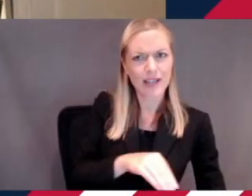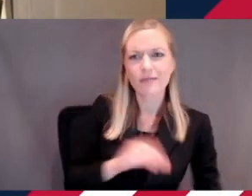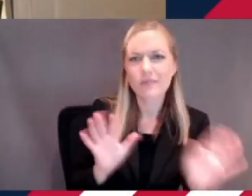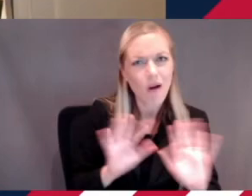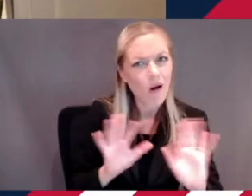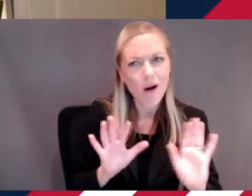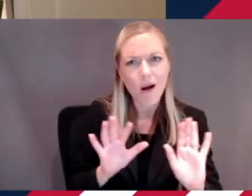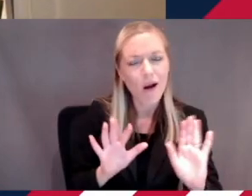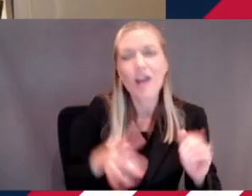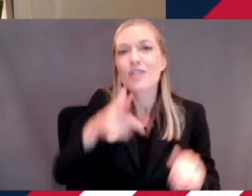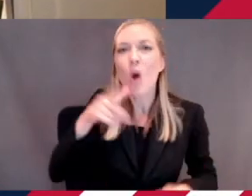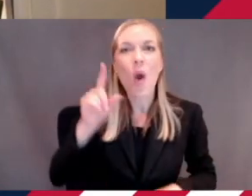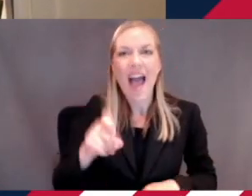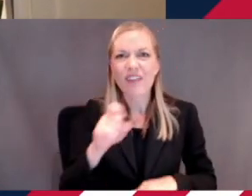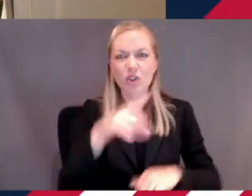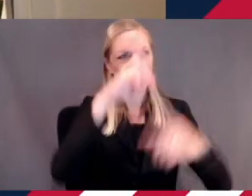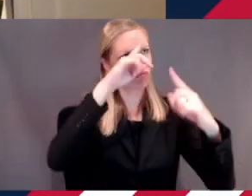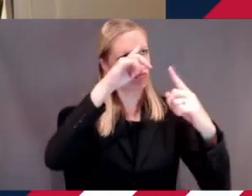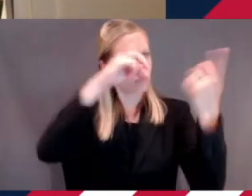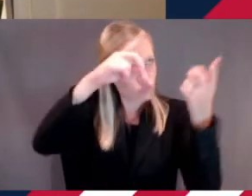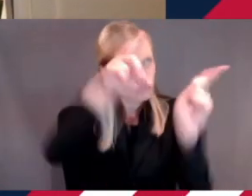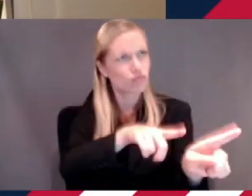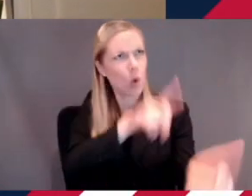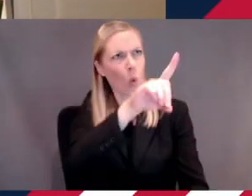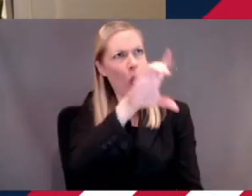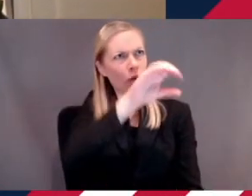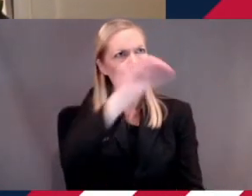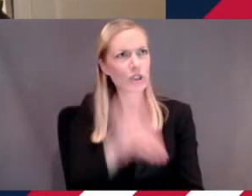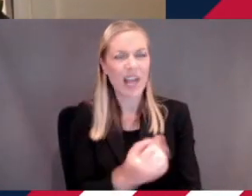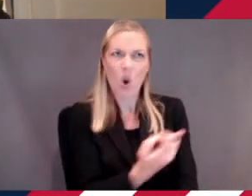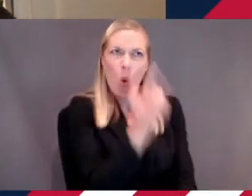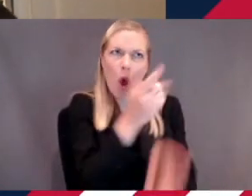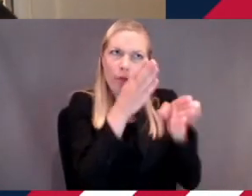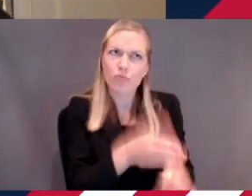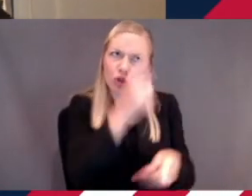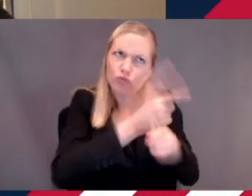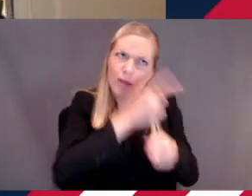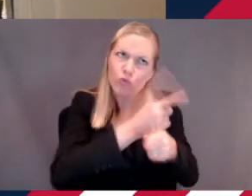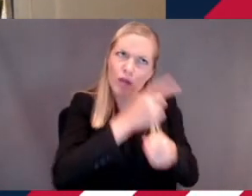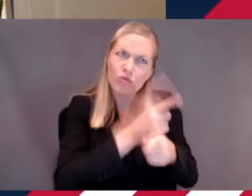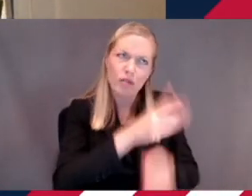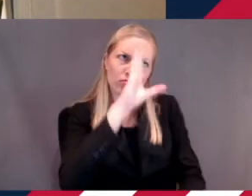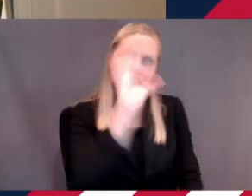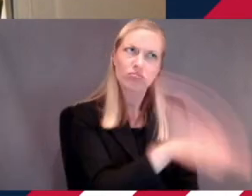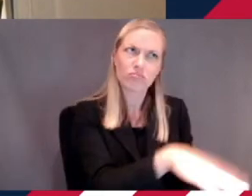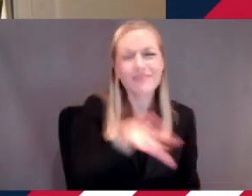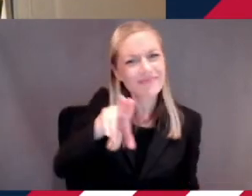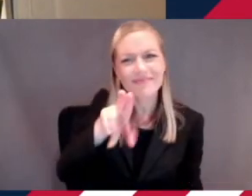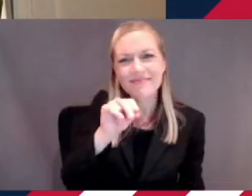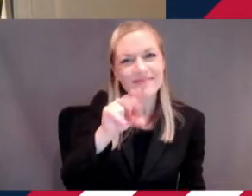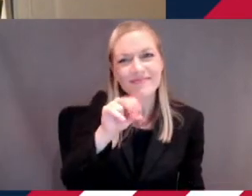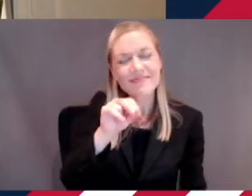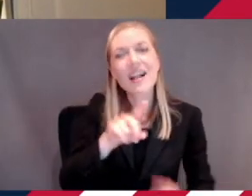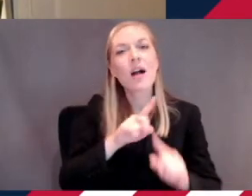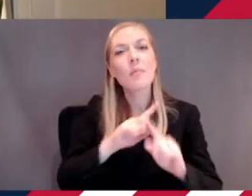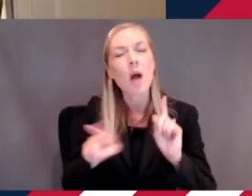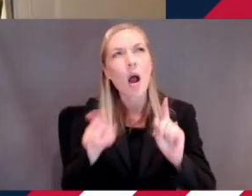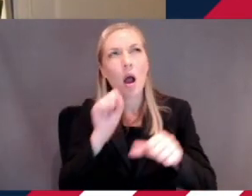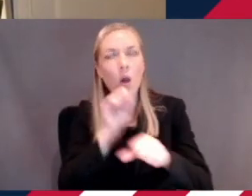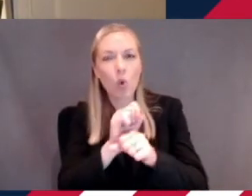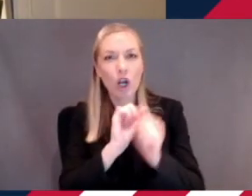But what got us so far, and what continues to sustain us to this moment, is